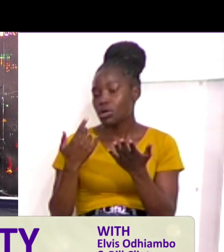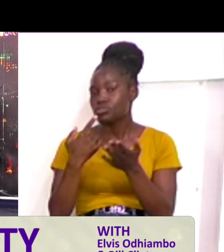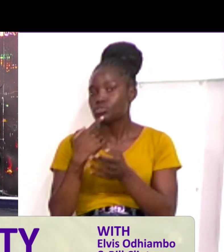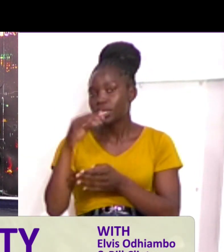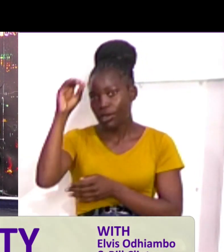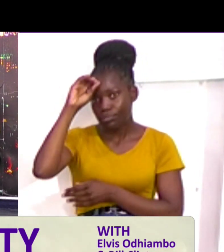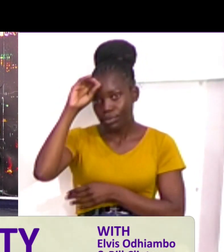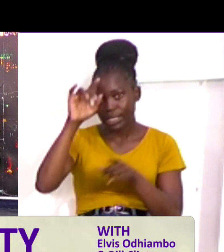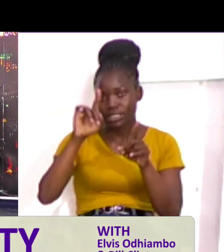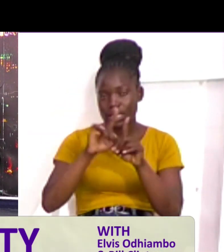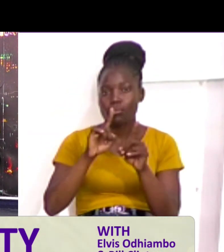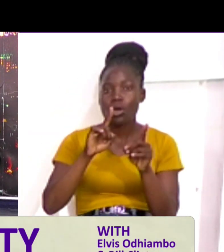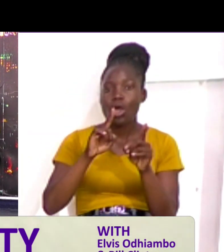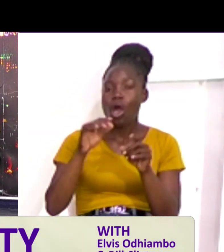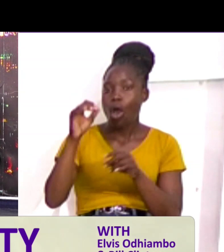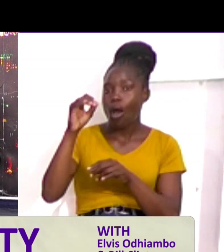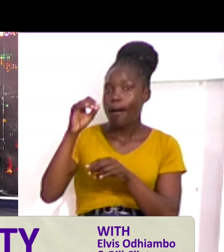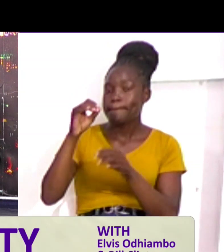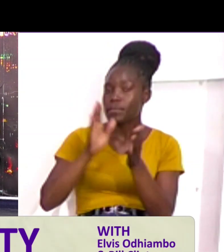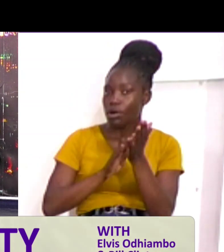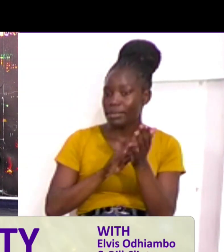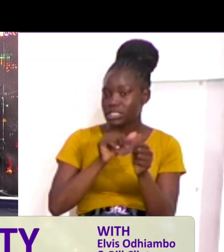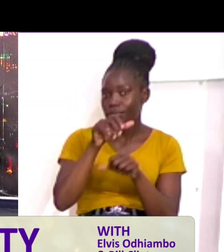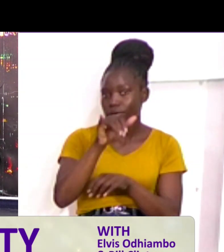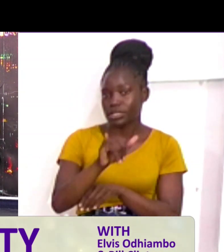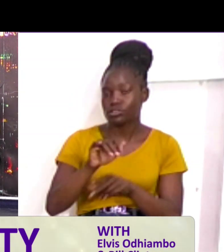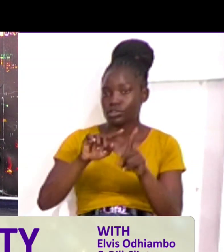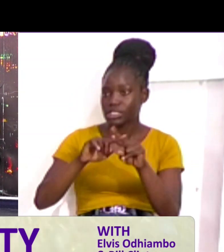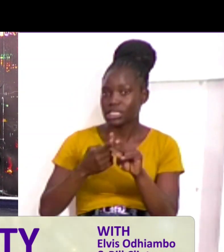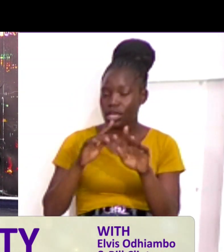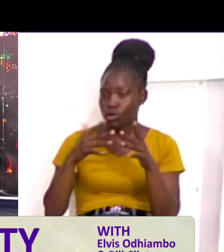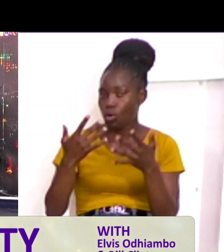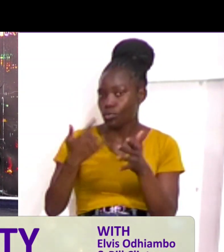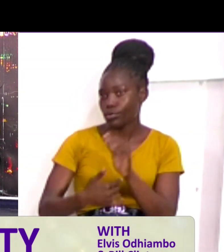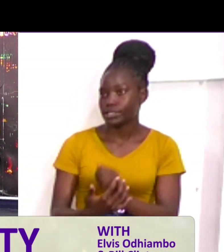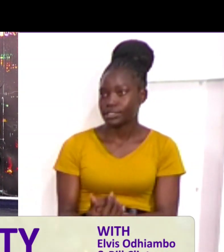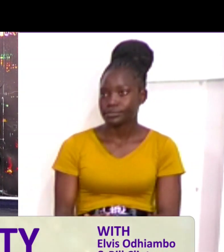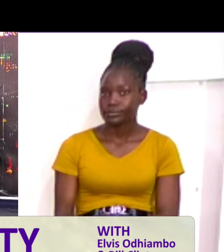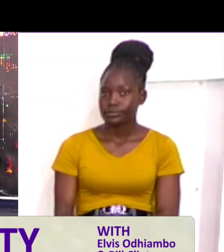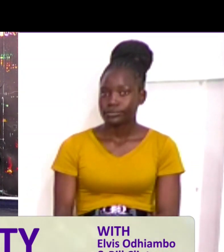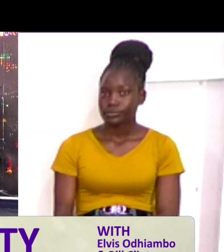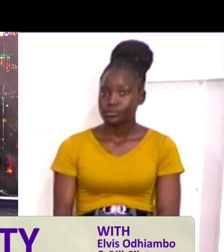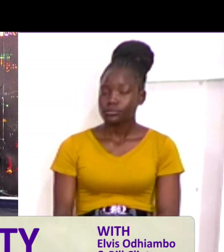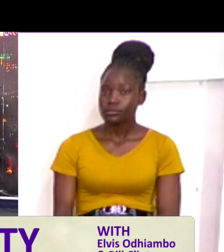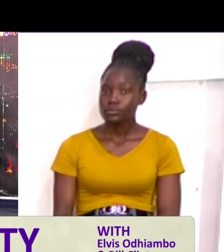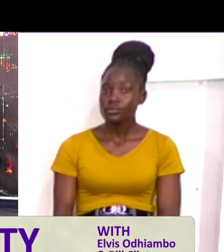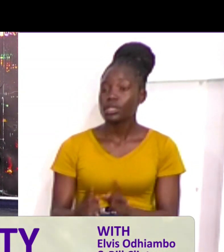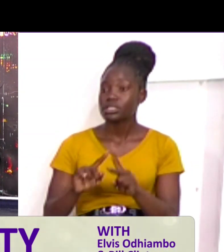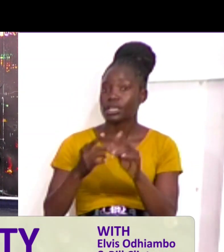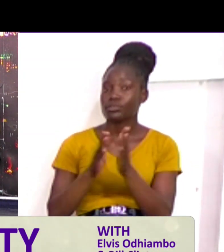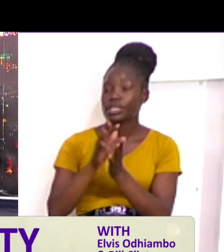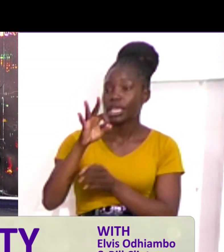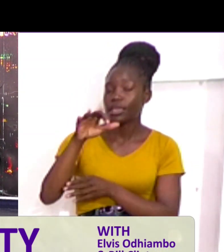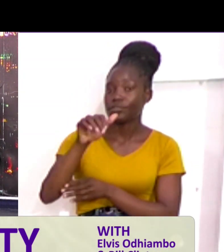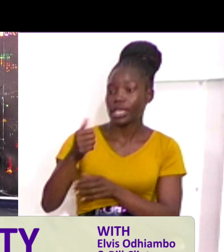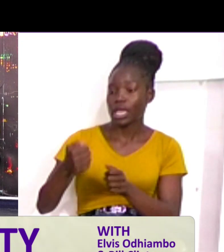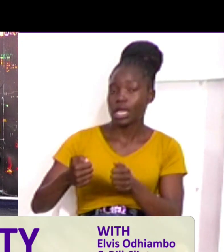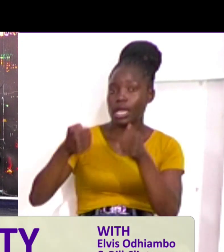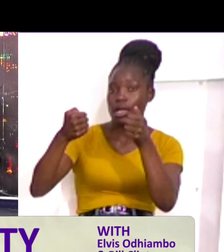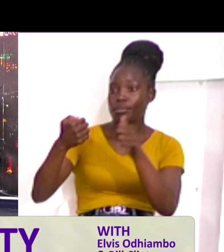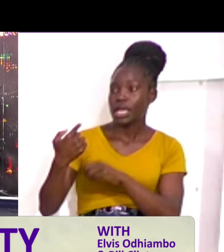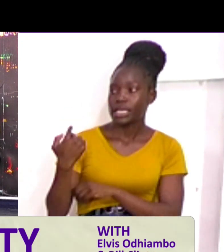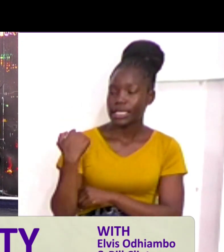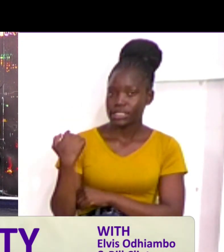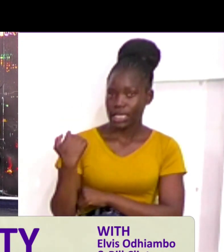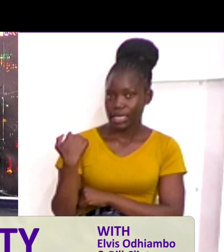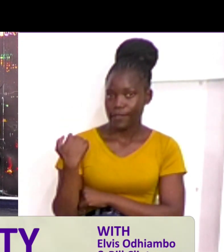opinions regarding to that. But then again, ladies and gentlemen, tuanze ama namna gani? Kabisa. Let's start with the FA Cup action.